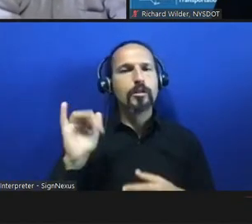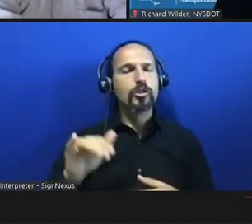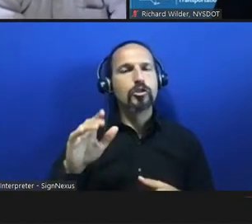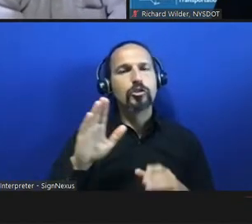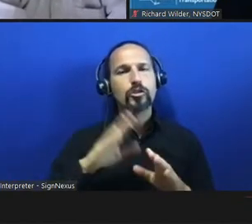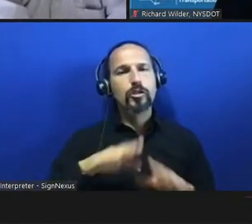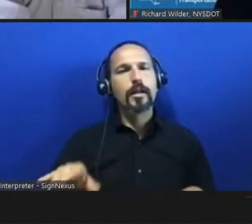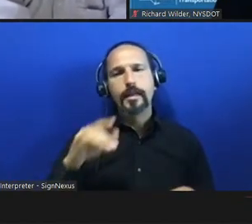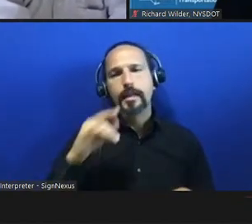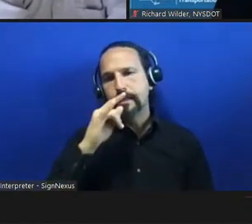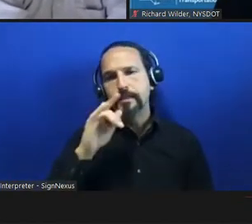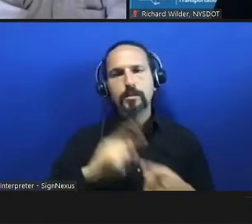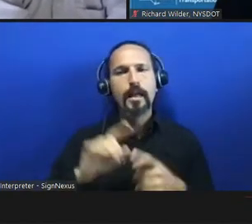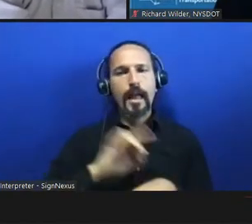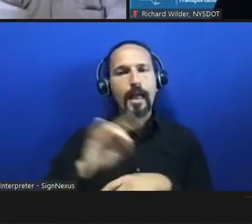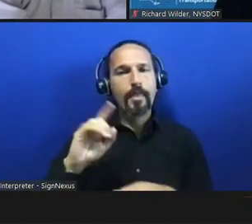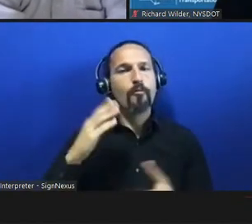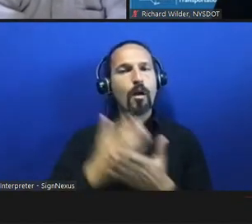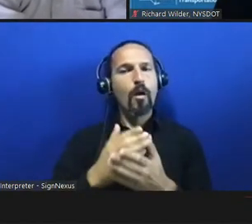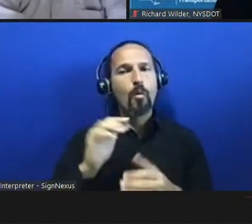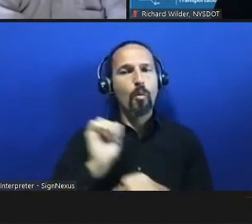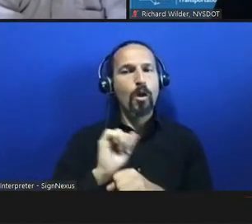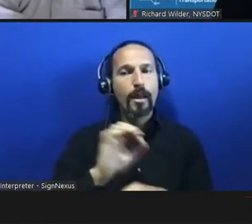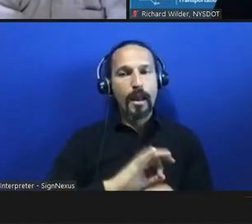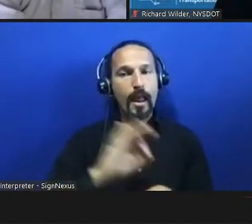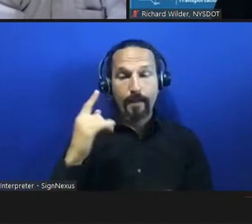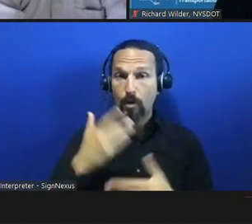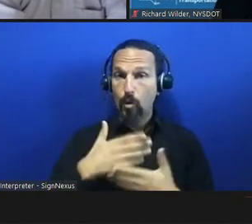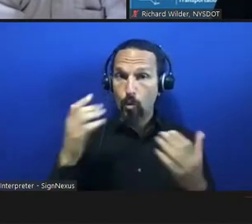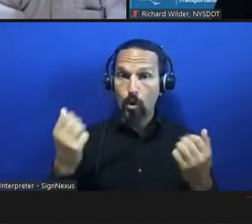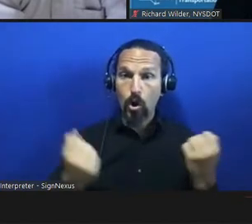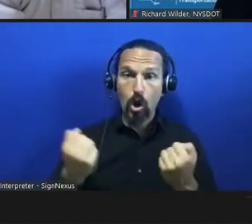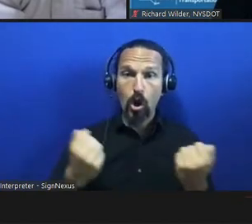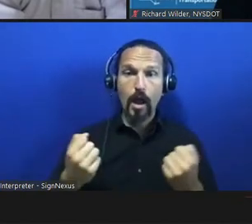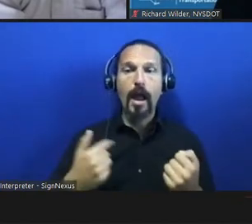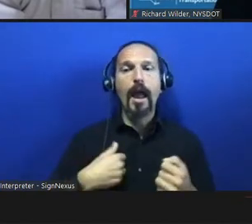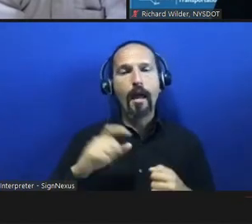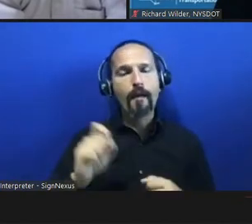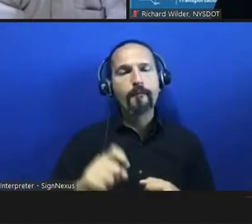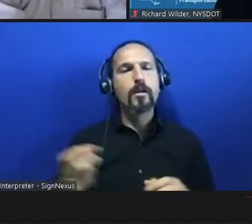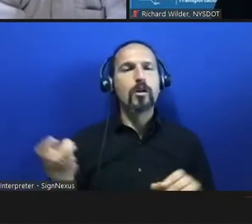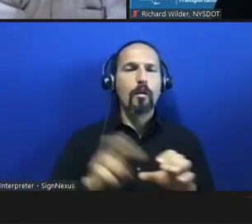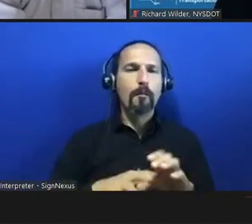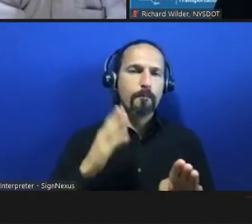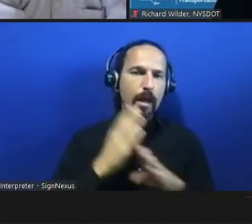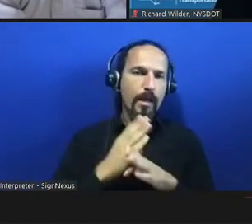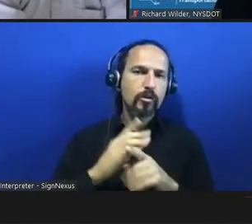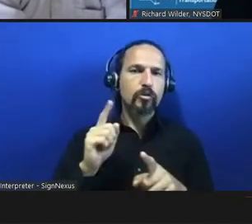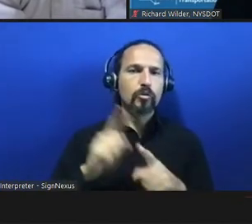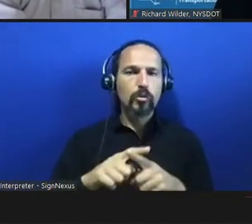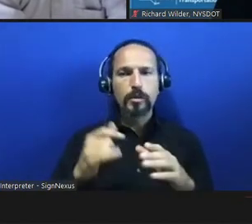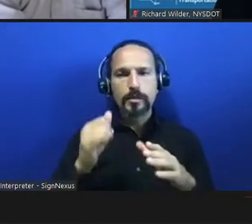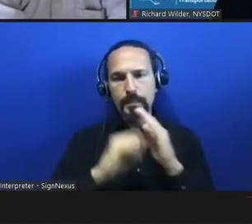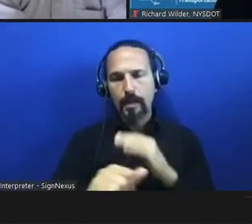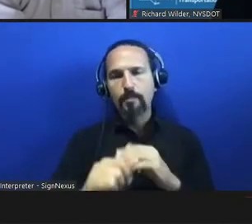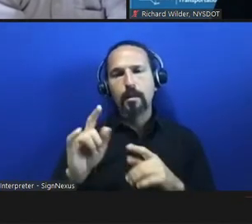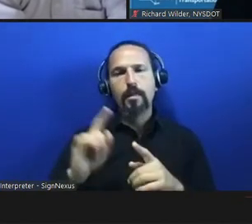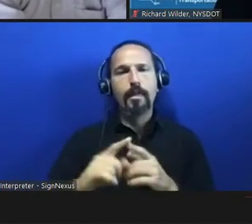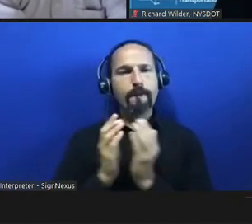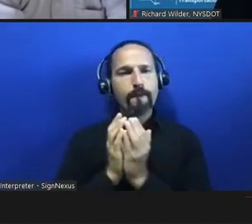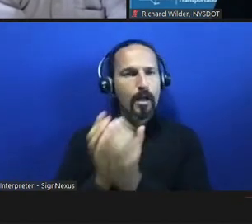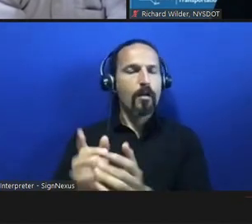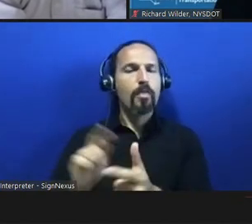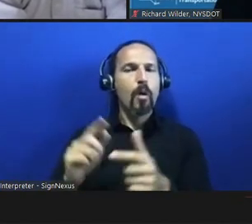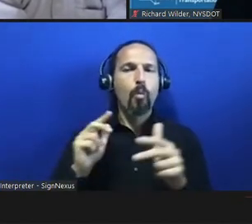8 AM and then get to work by 9 A.M but if I didn't have a car I would have had to take a bus to a Subway to a ferry and then walk